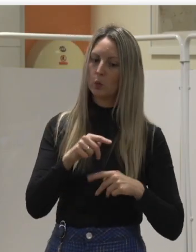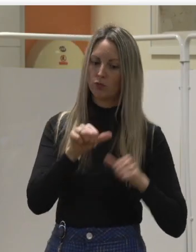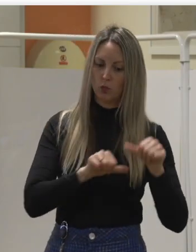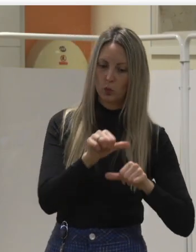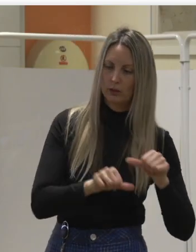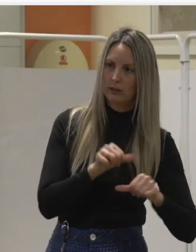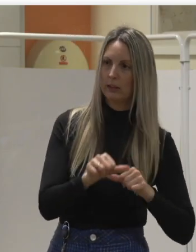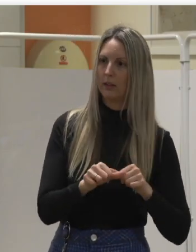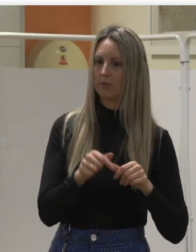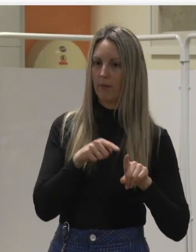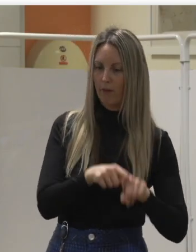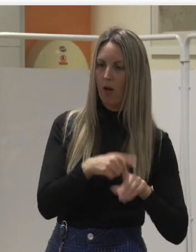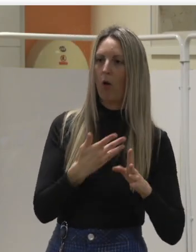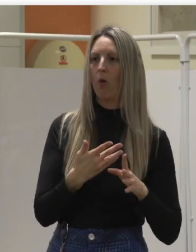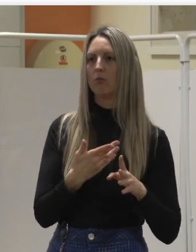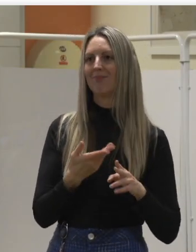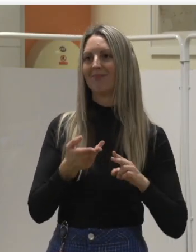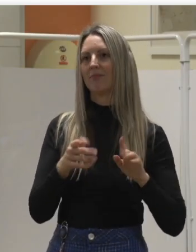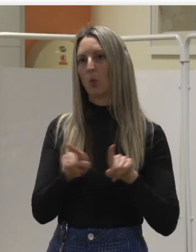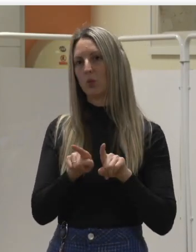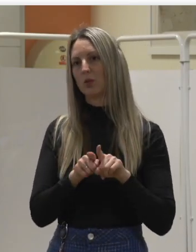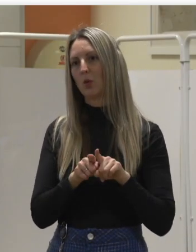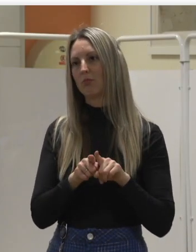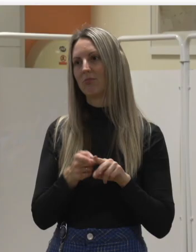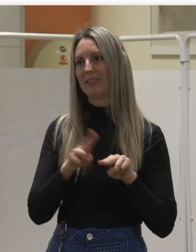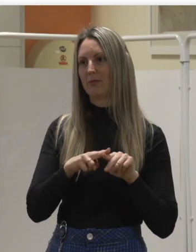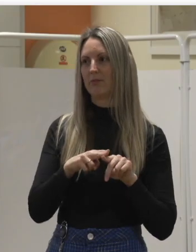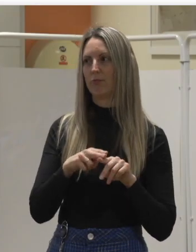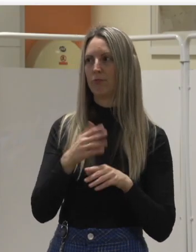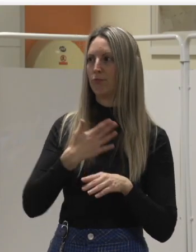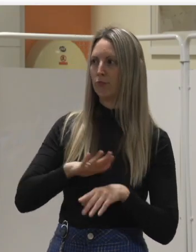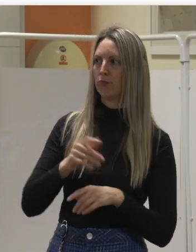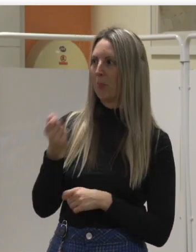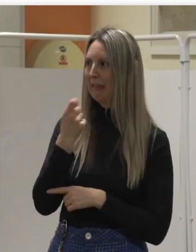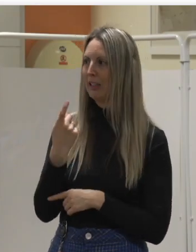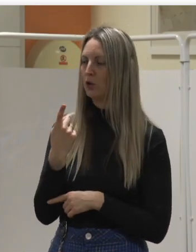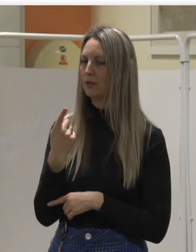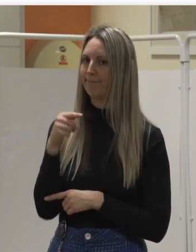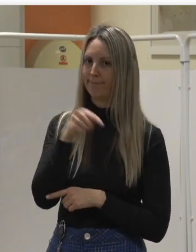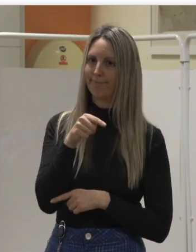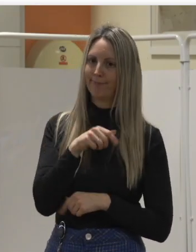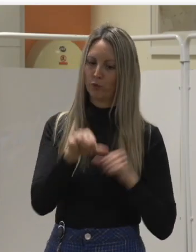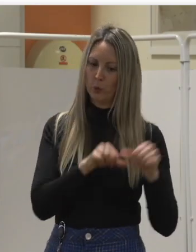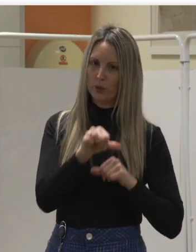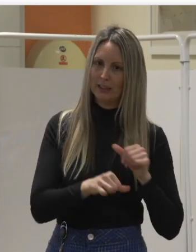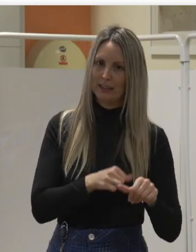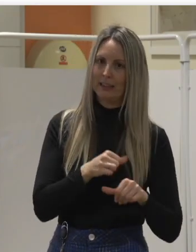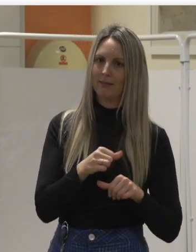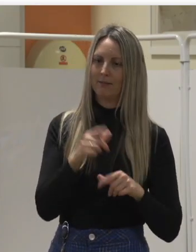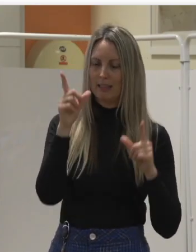to go down that route or not. By improving your sleep quality, then you can see that I spoke